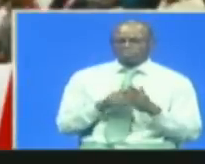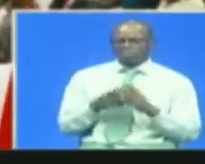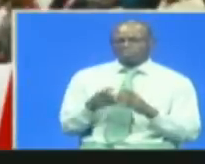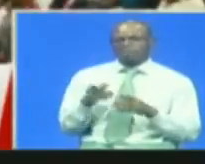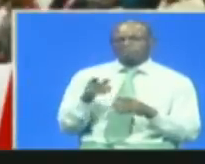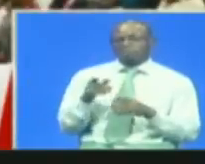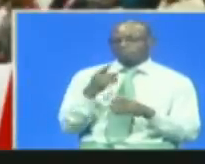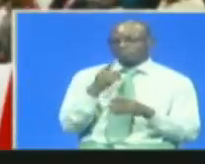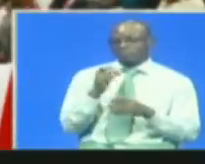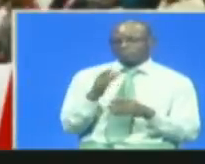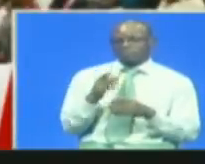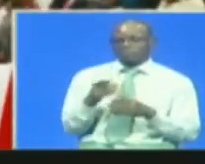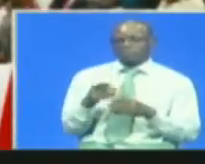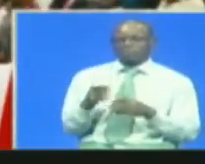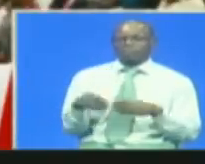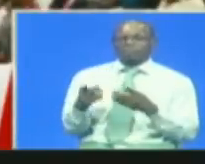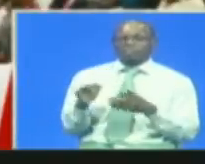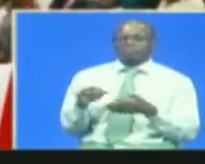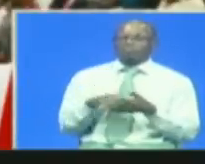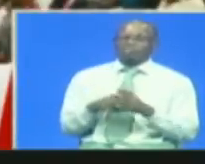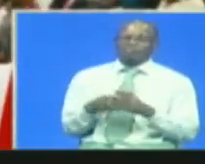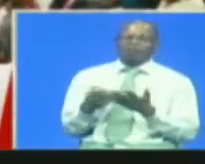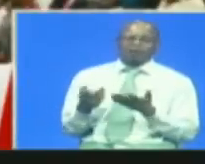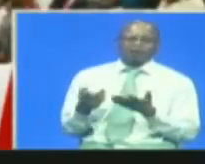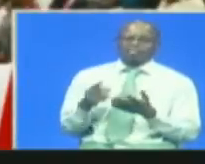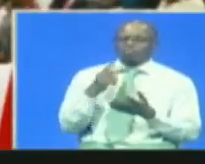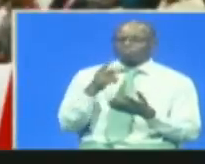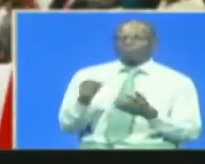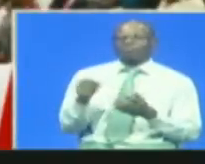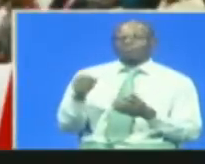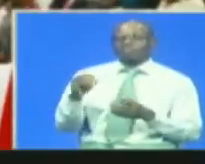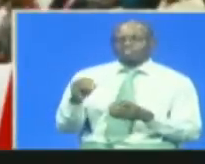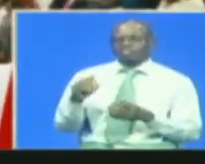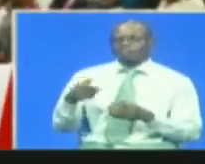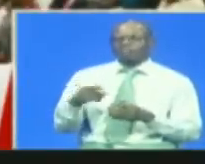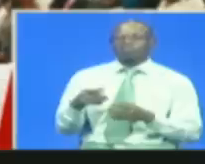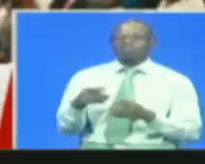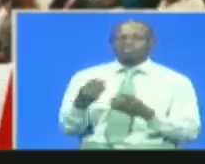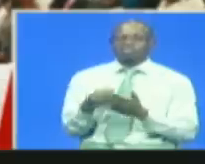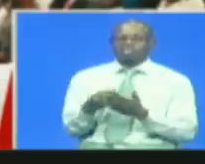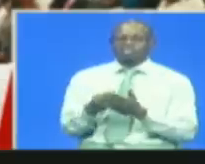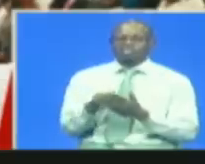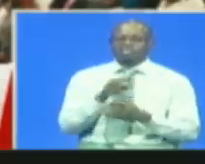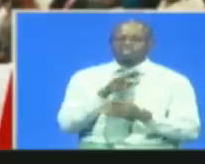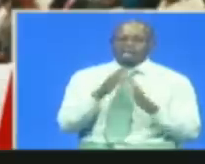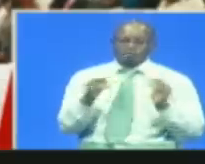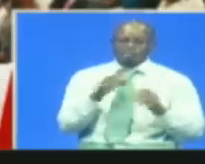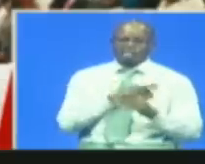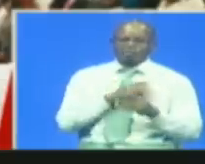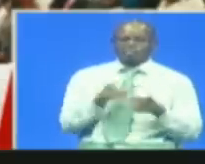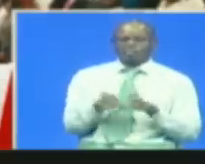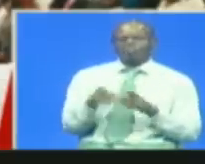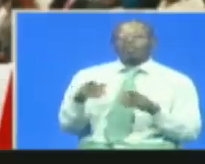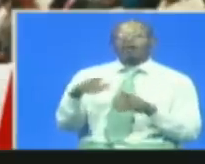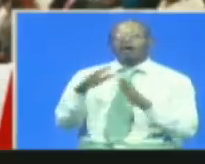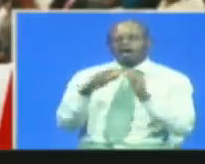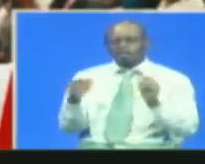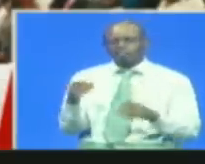mortgage, a 250,000 shilling housing allowance, and the housing allowance already factored into their salaries